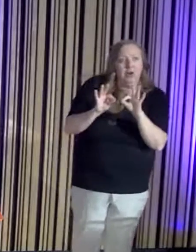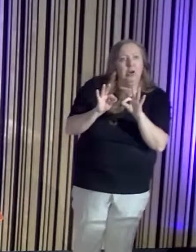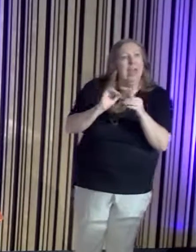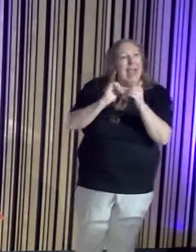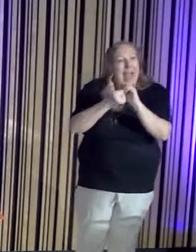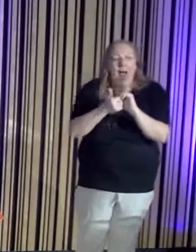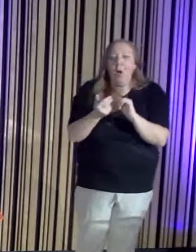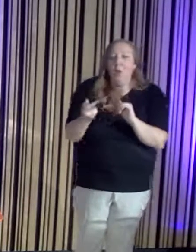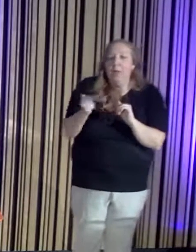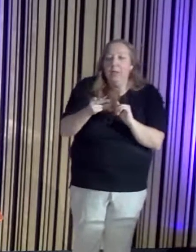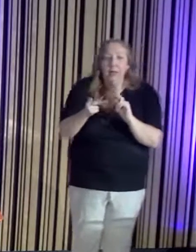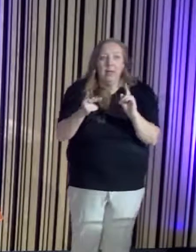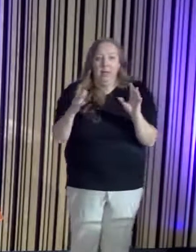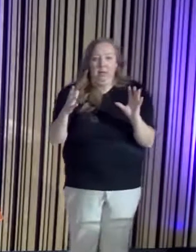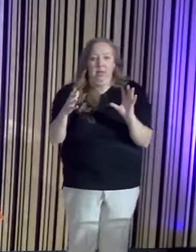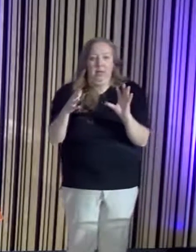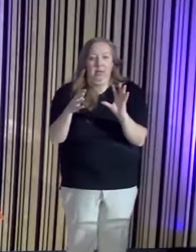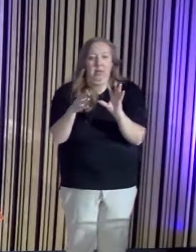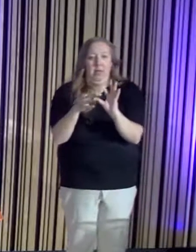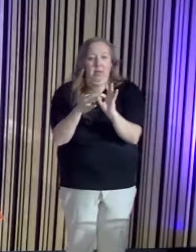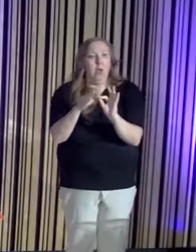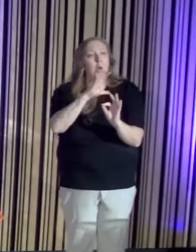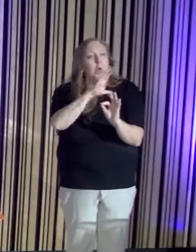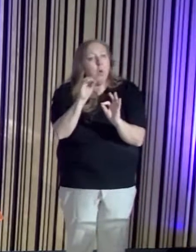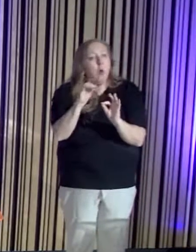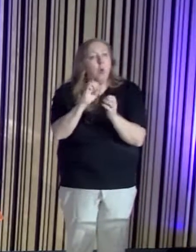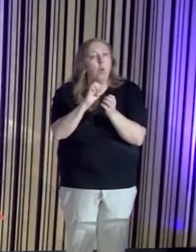they co-evolve to become codependent. Same thing with,